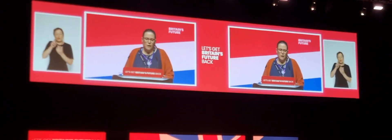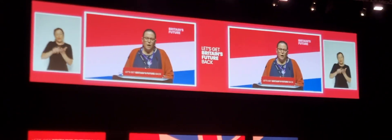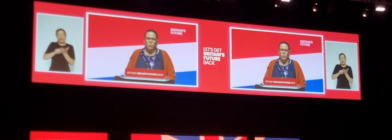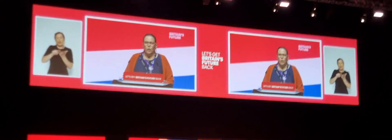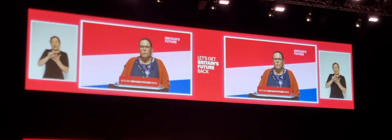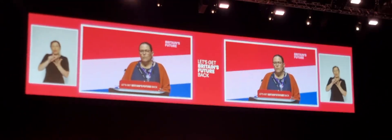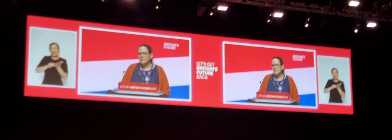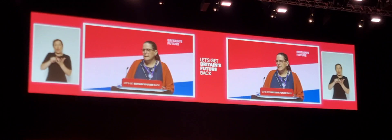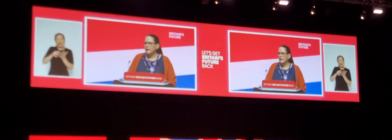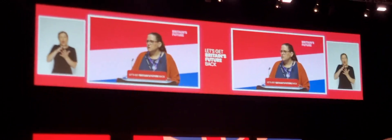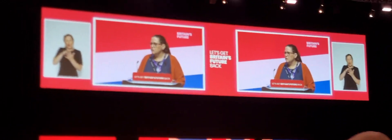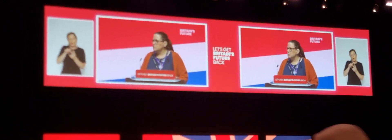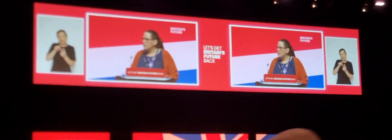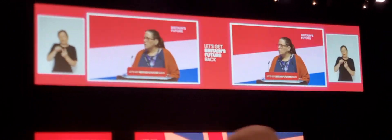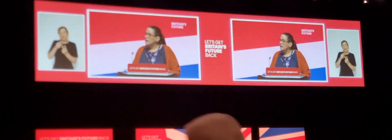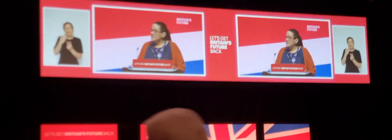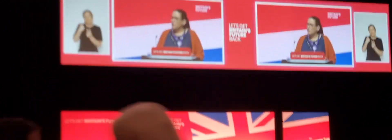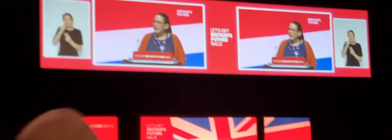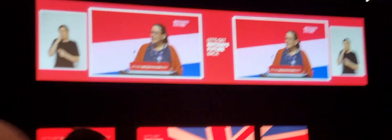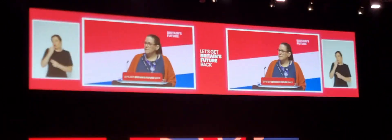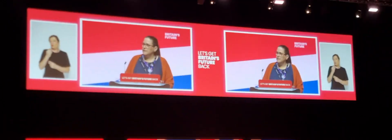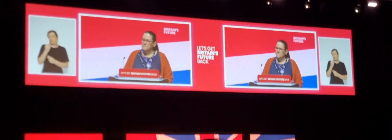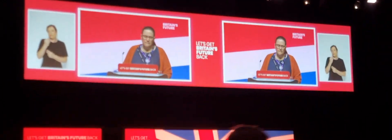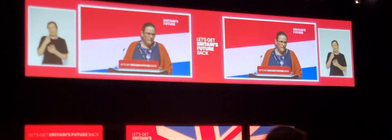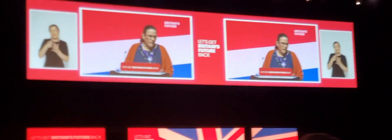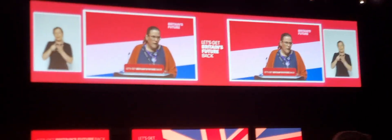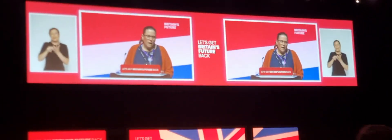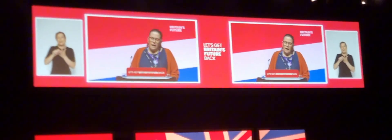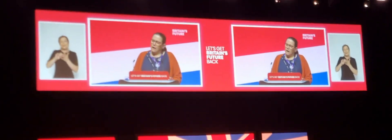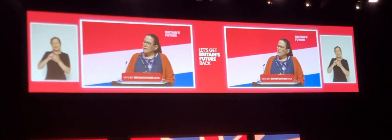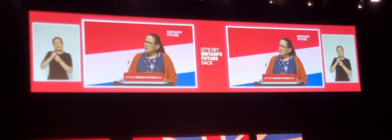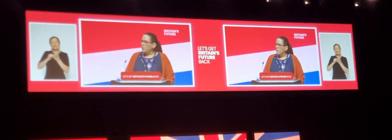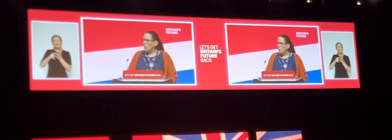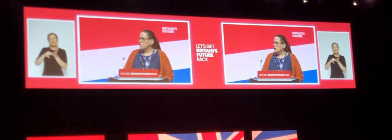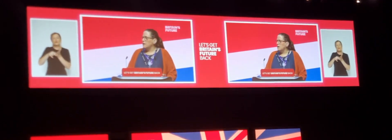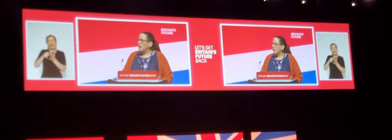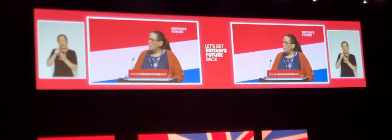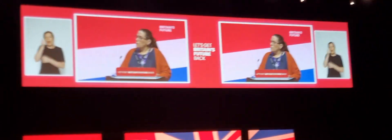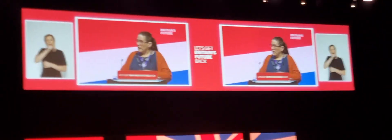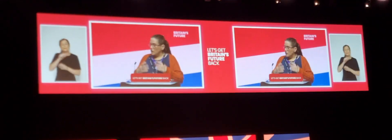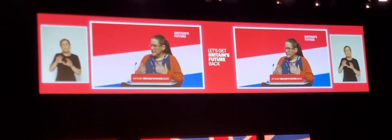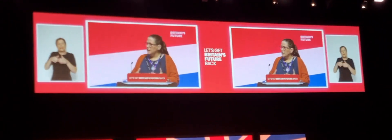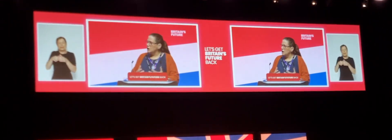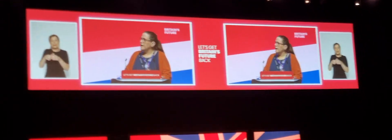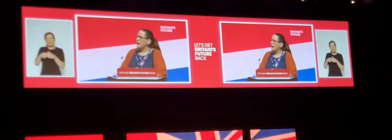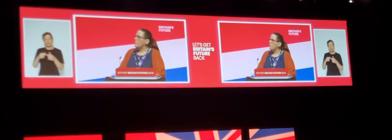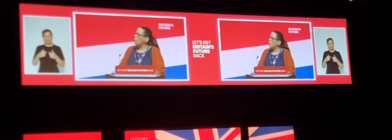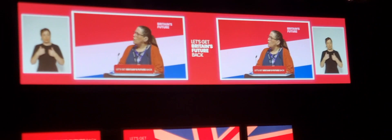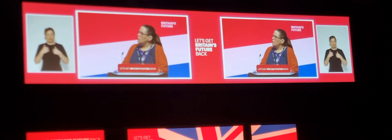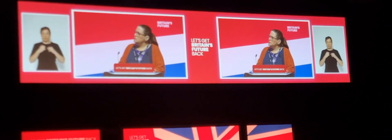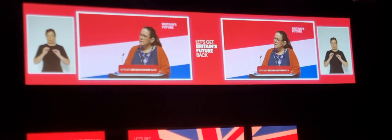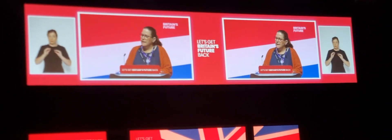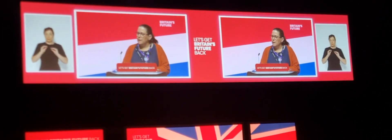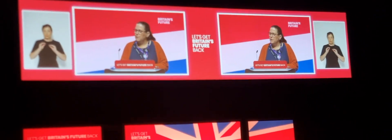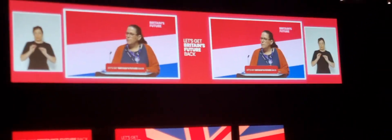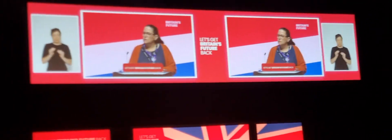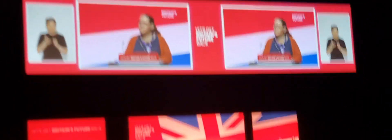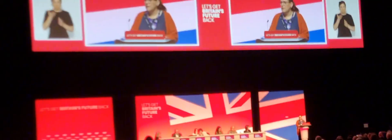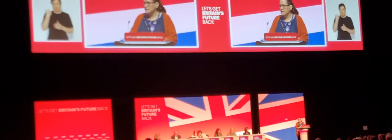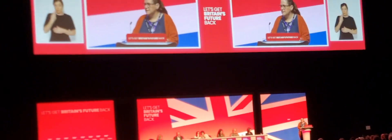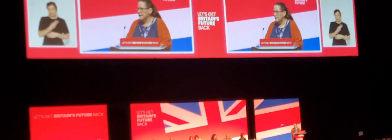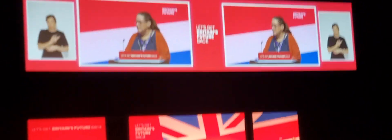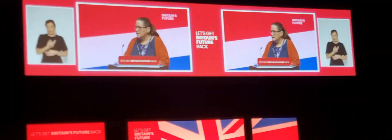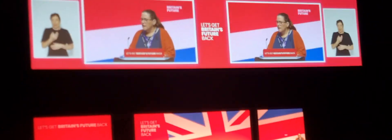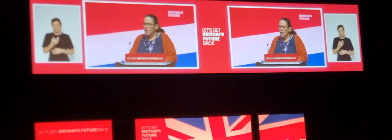learned, and one more recently in Shrewsbury from Keystone Academy. And we support, we are teaching now, we've gone from 28 people